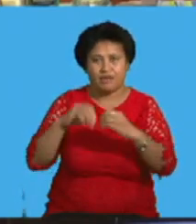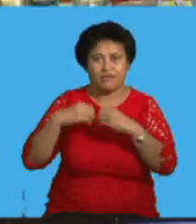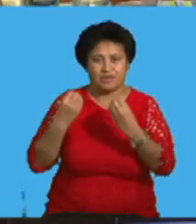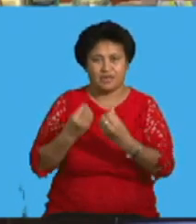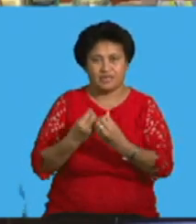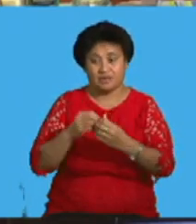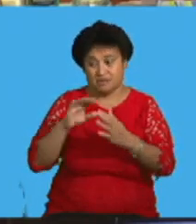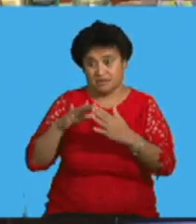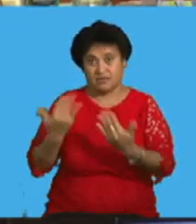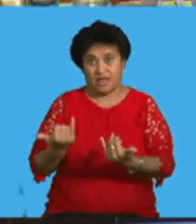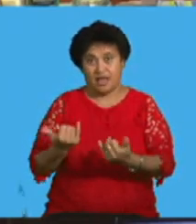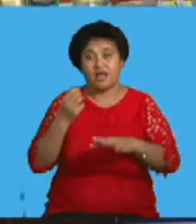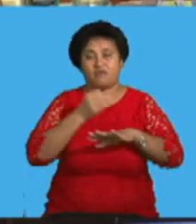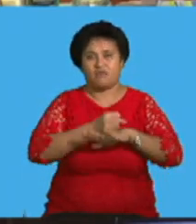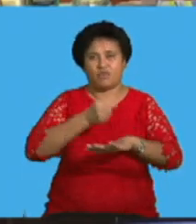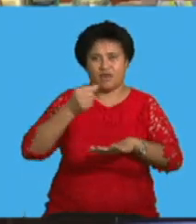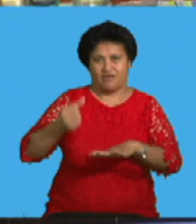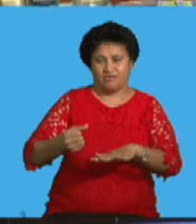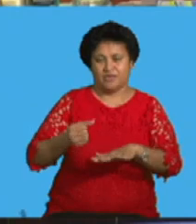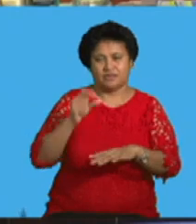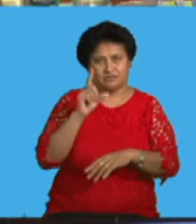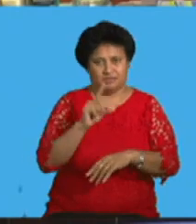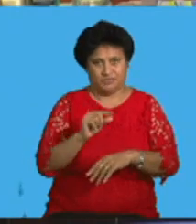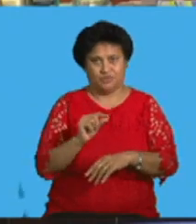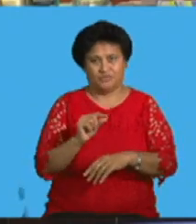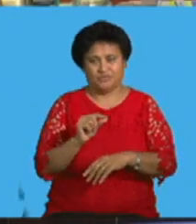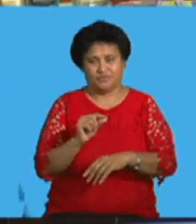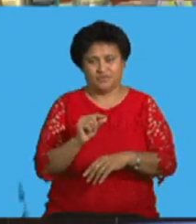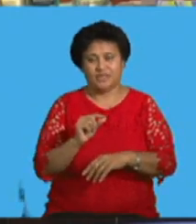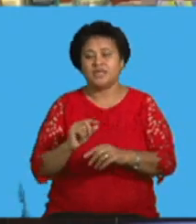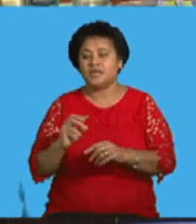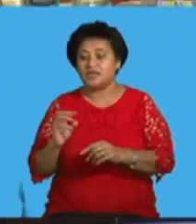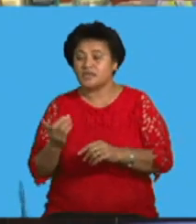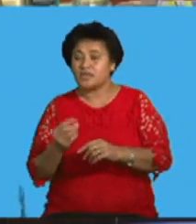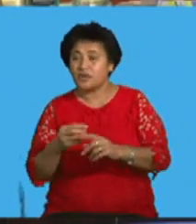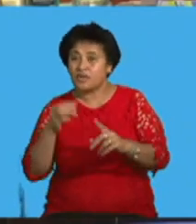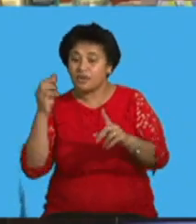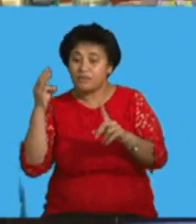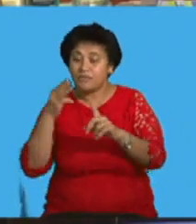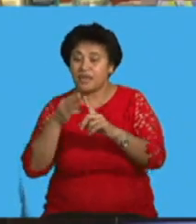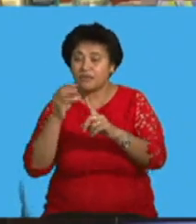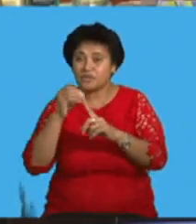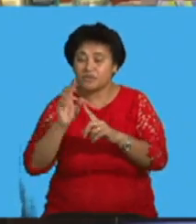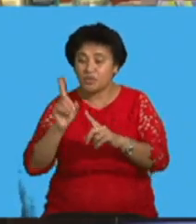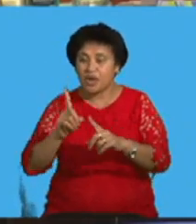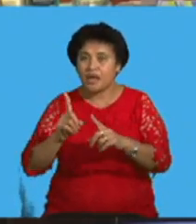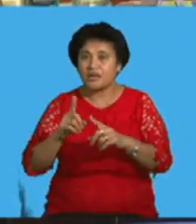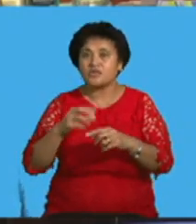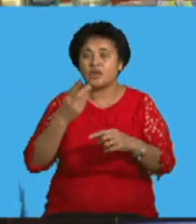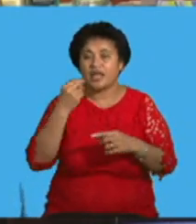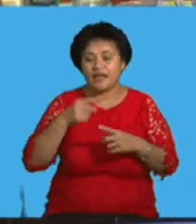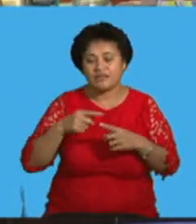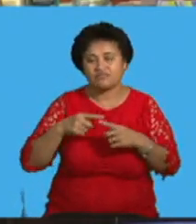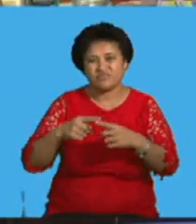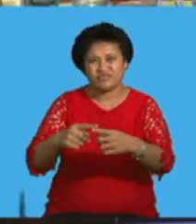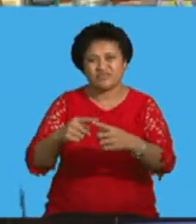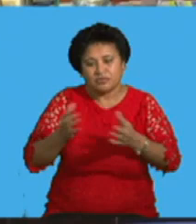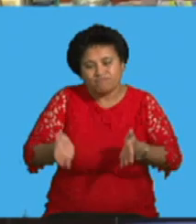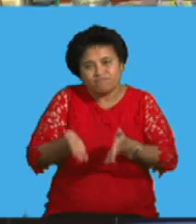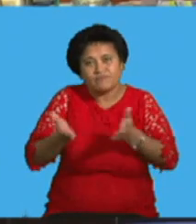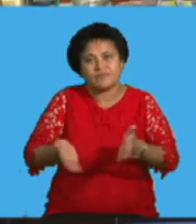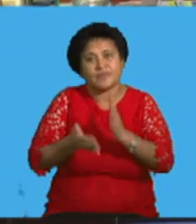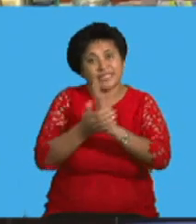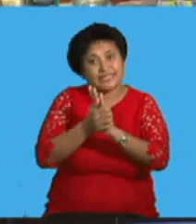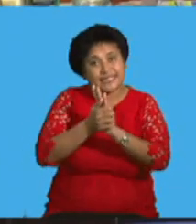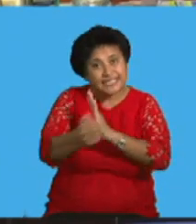The main objective of IHRDP is to create sustainable jobs through skill development